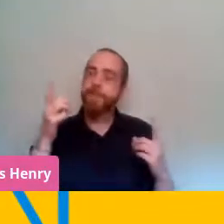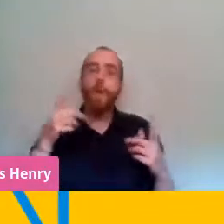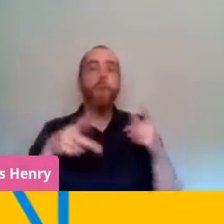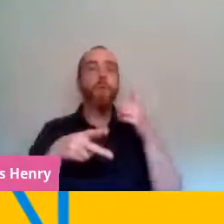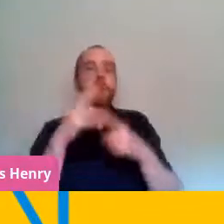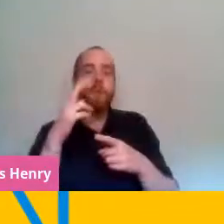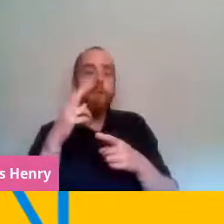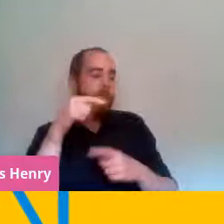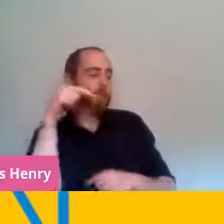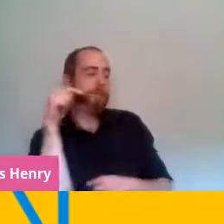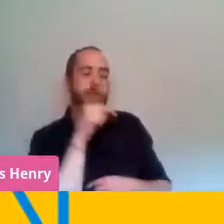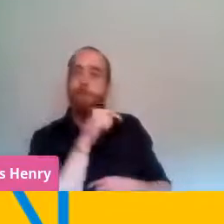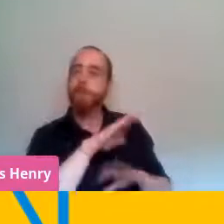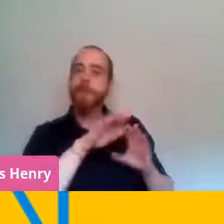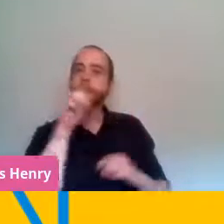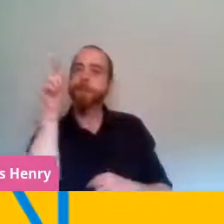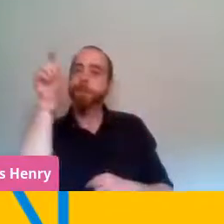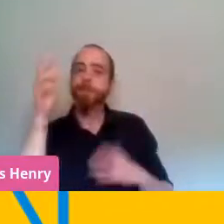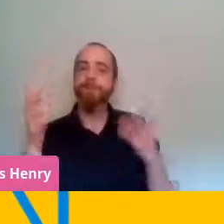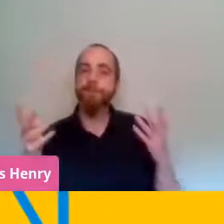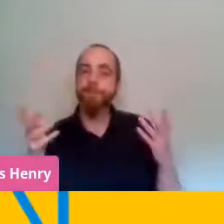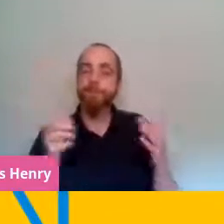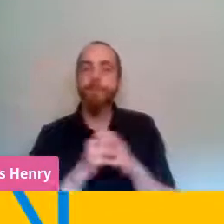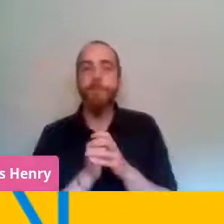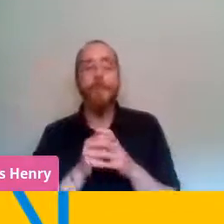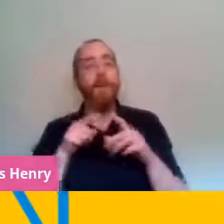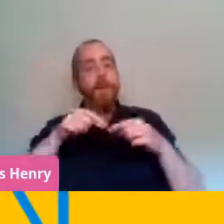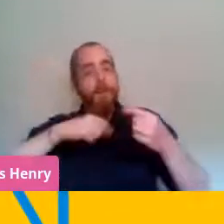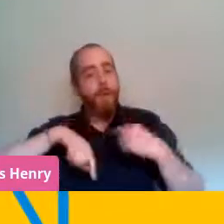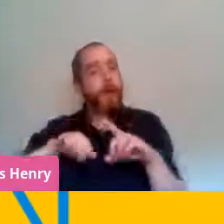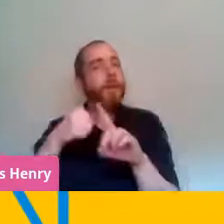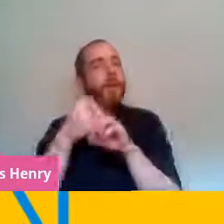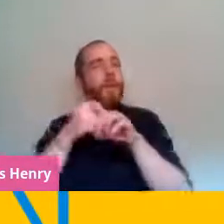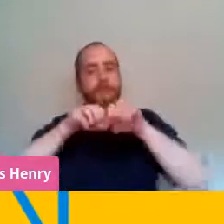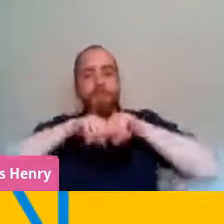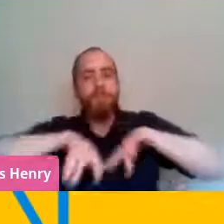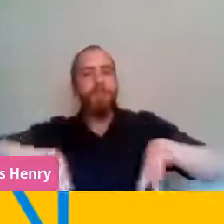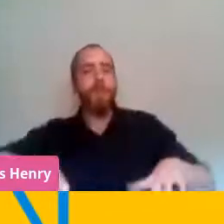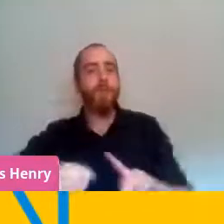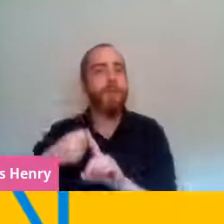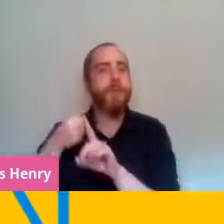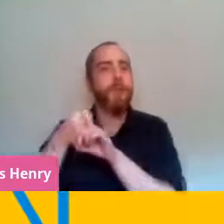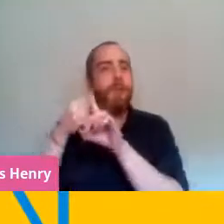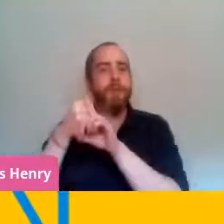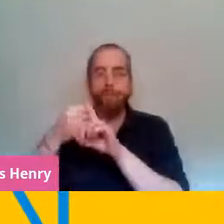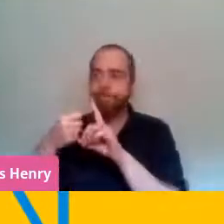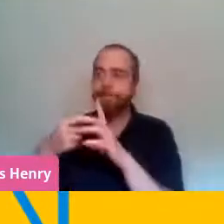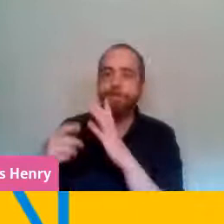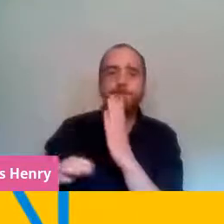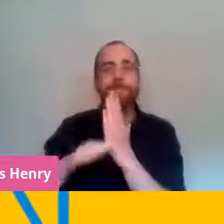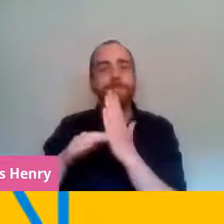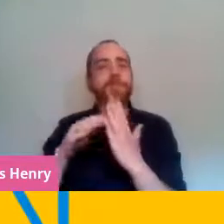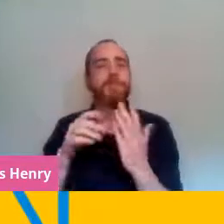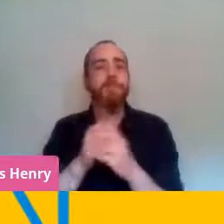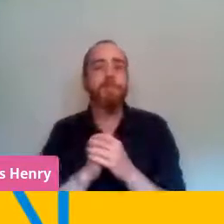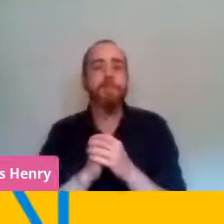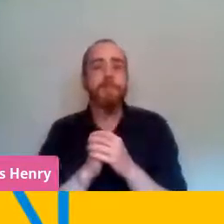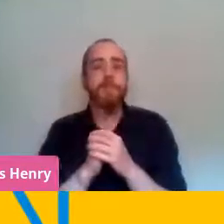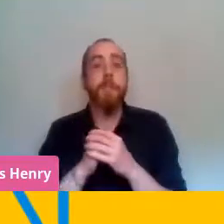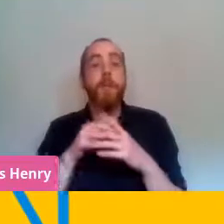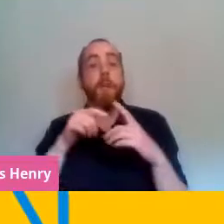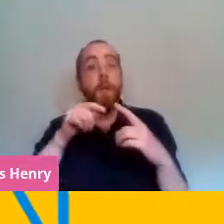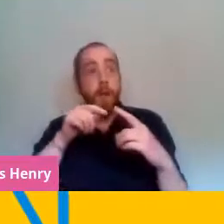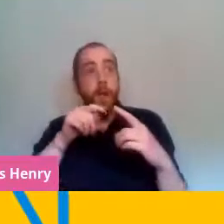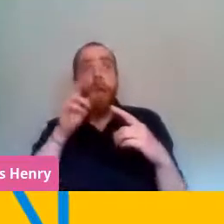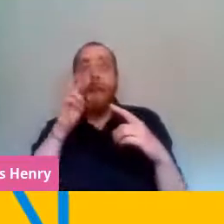grassroots national campaign, and I think this shows an opportunity for UCU nationally to kick into gear. Despite what we are facing,